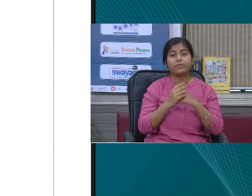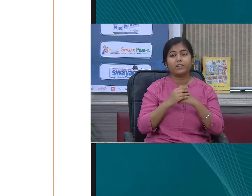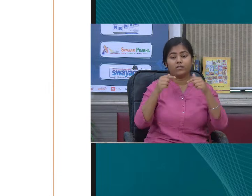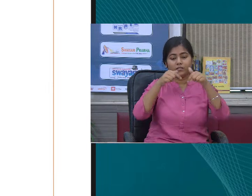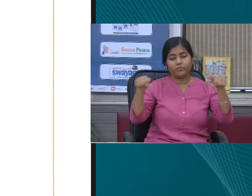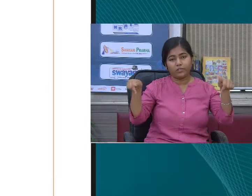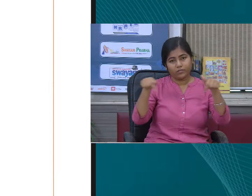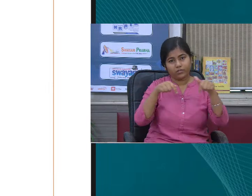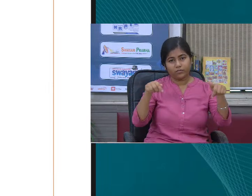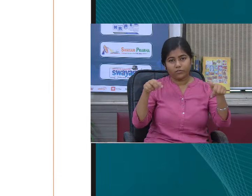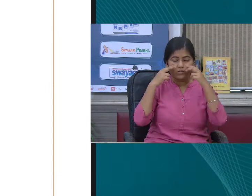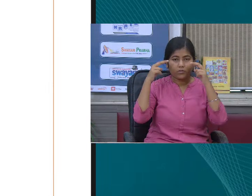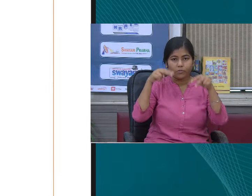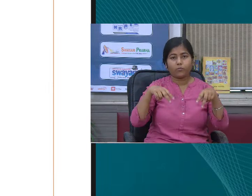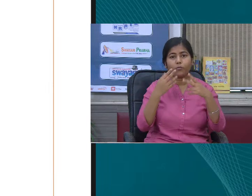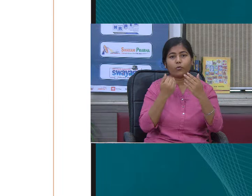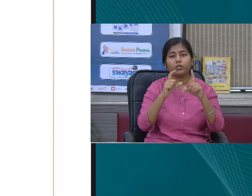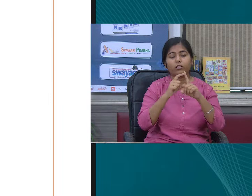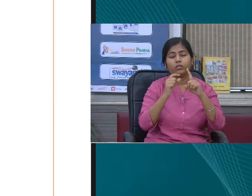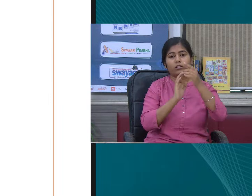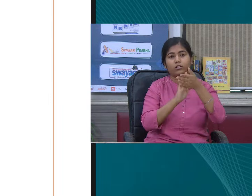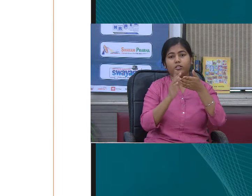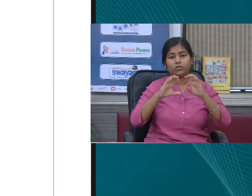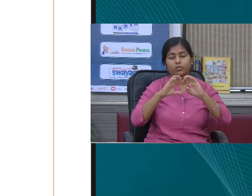flashed on the screens at the moment,